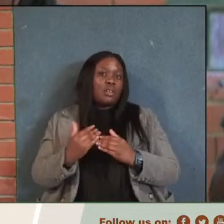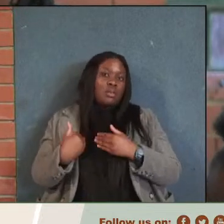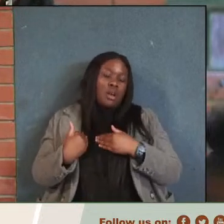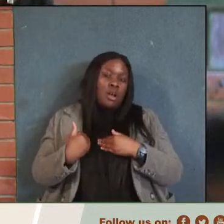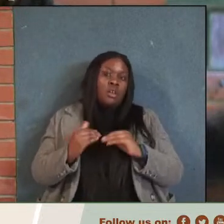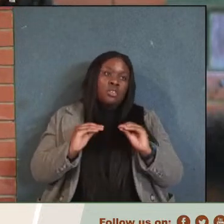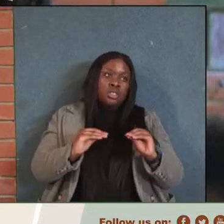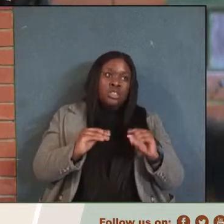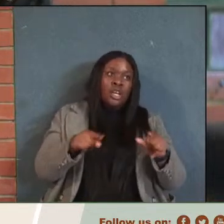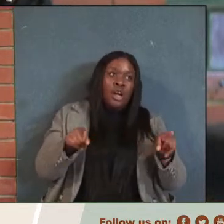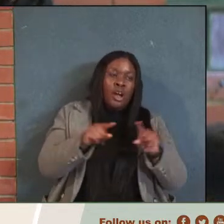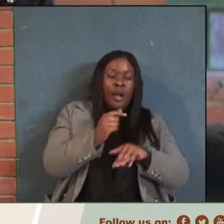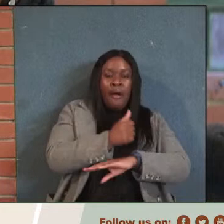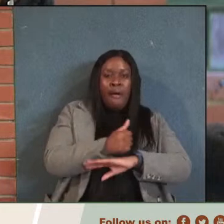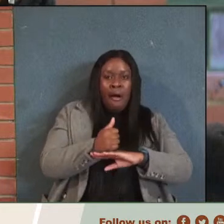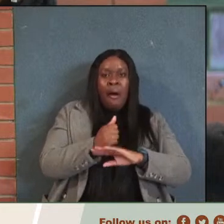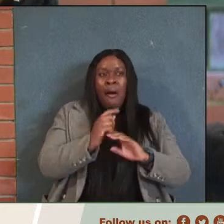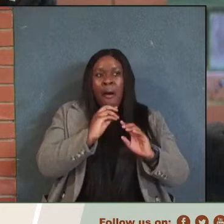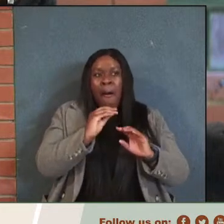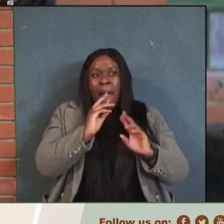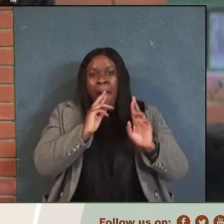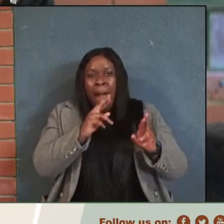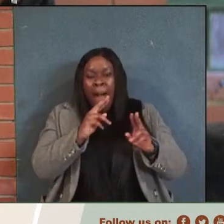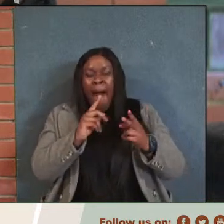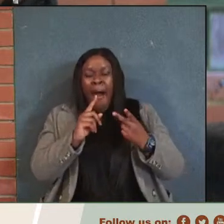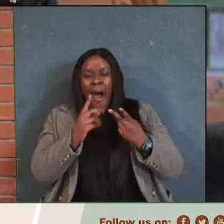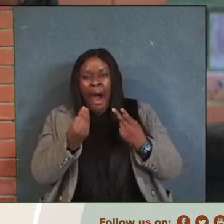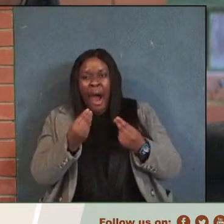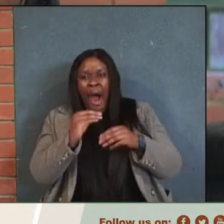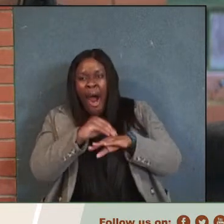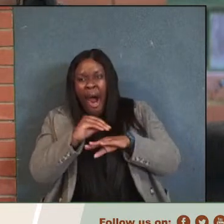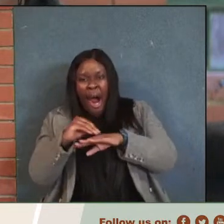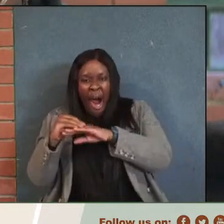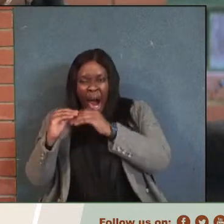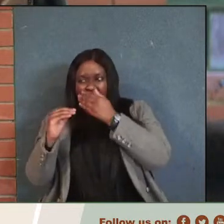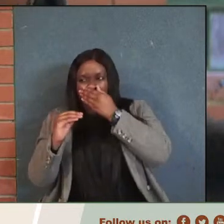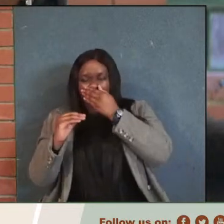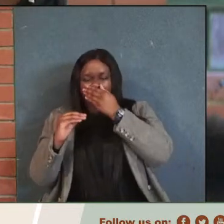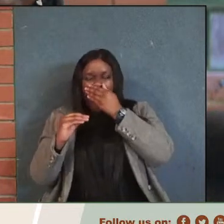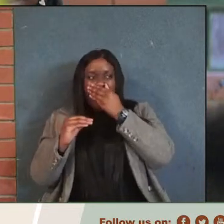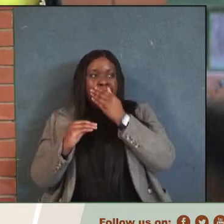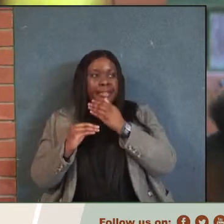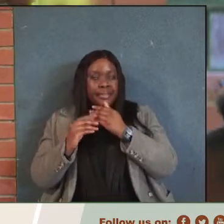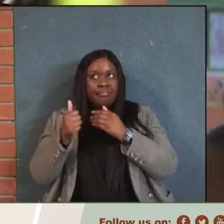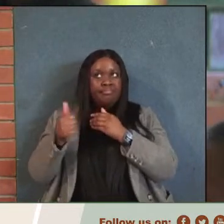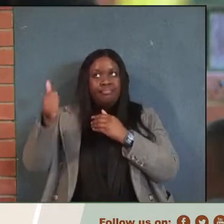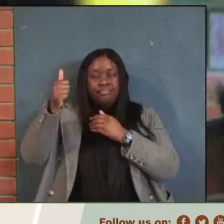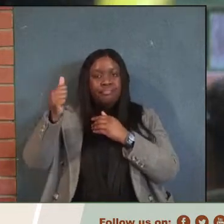about the process of reporting problems concerning the school to higher powers. Thank you.